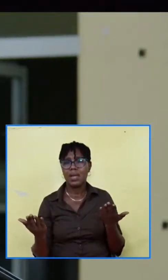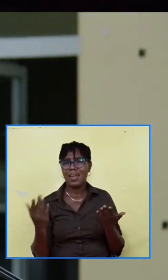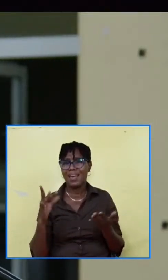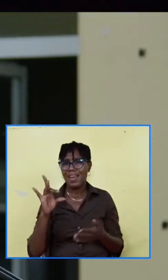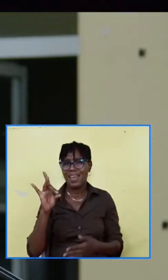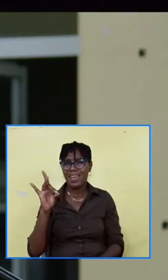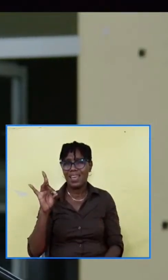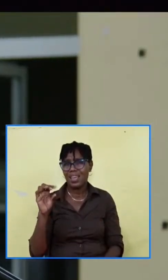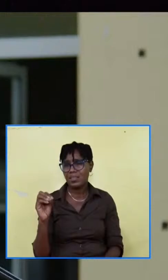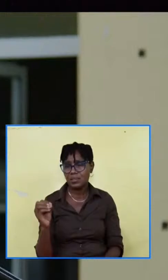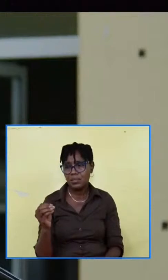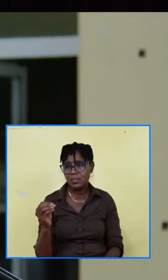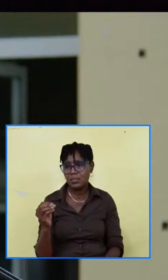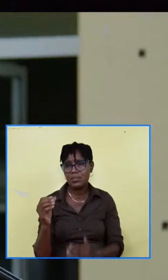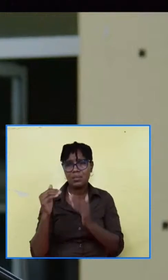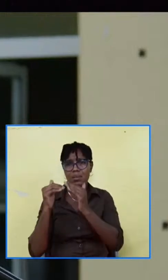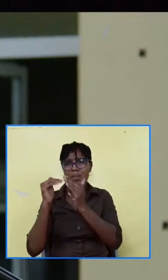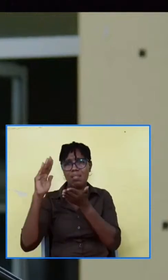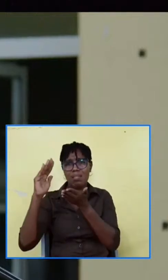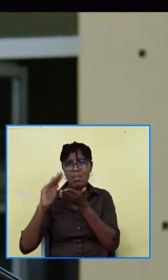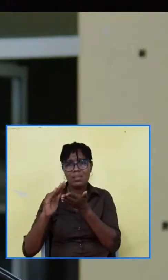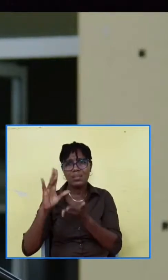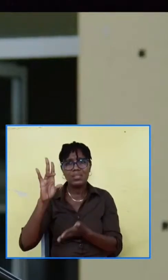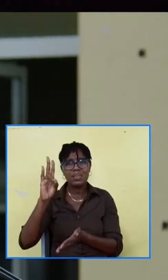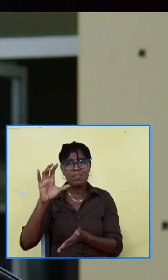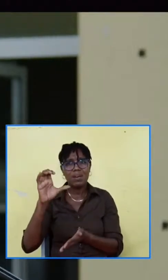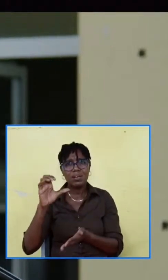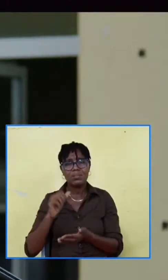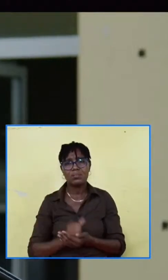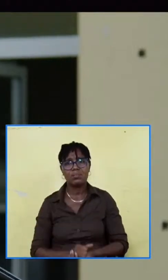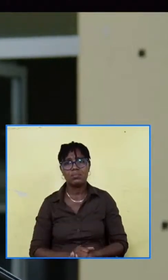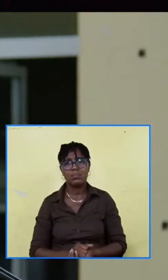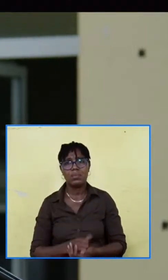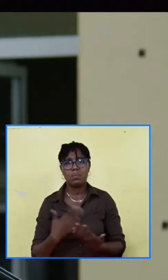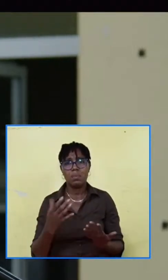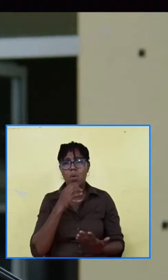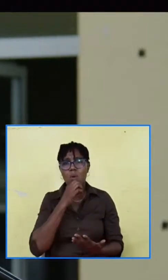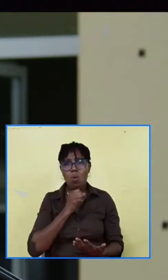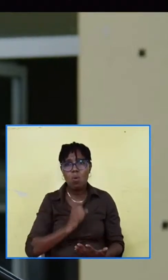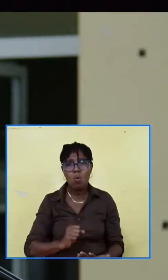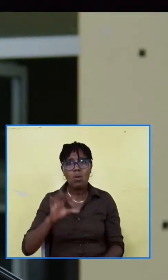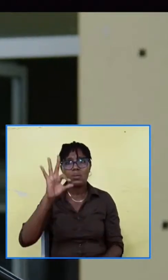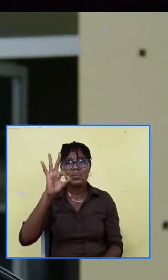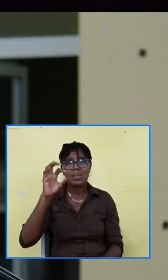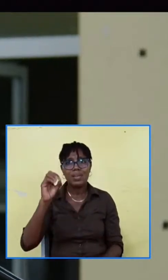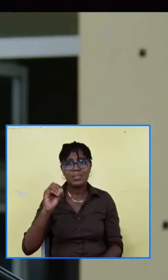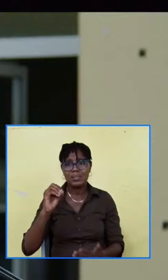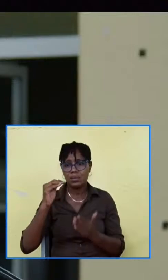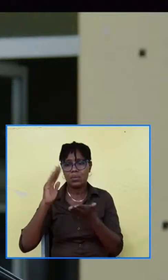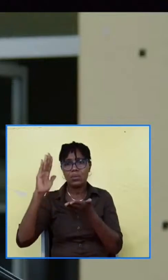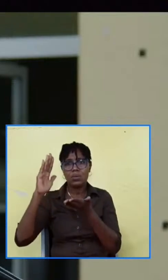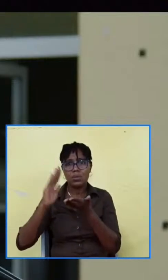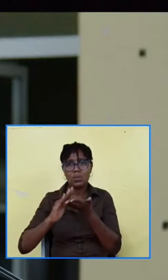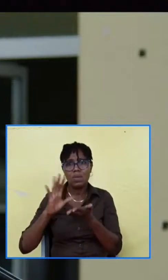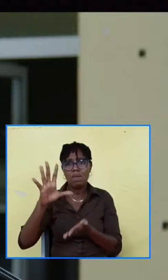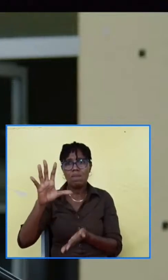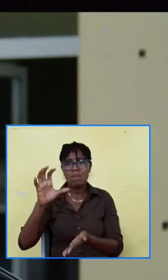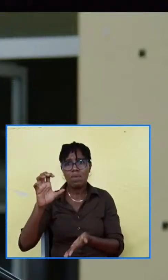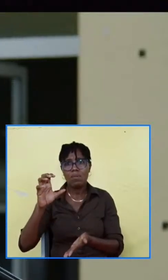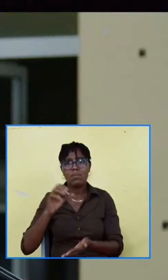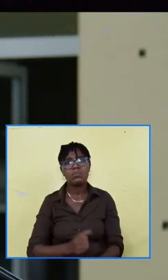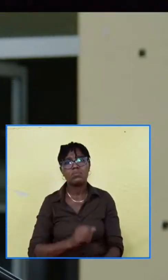maybe you step back to 700. And then maybe even you get to 90 years old, you step back maybe to